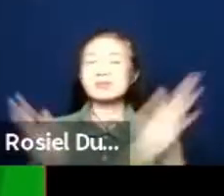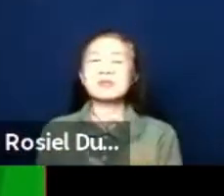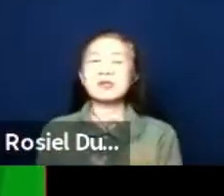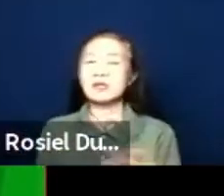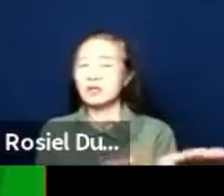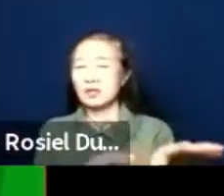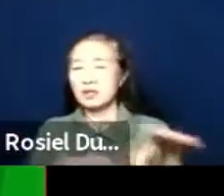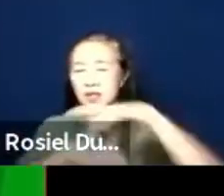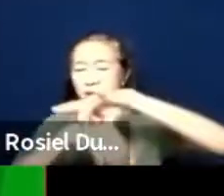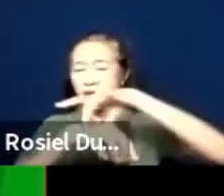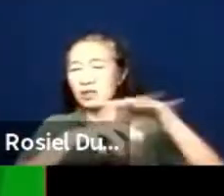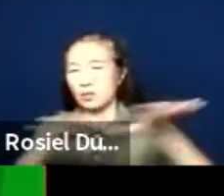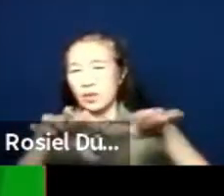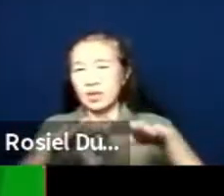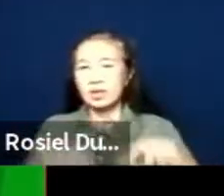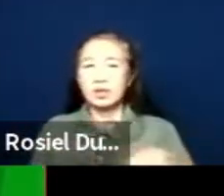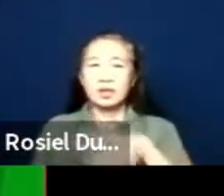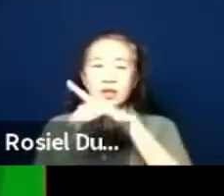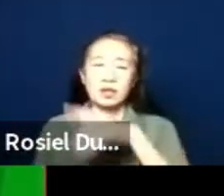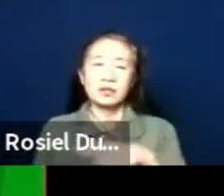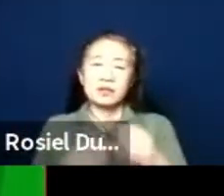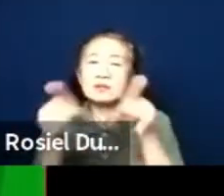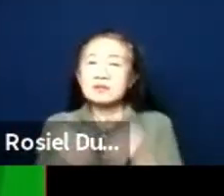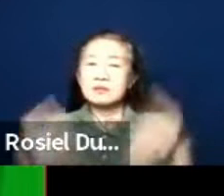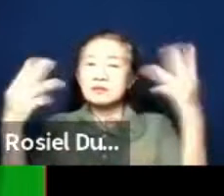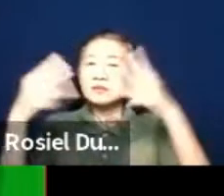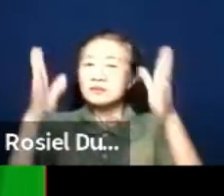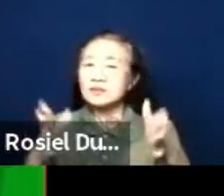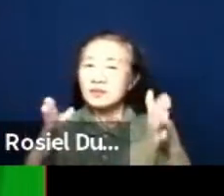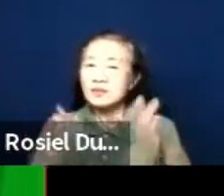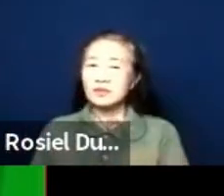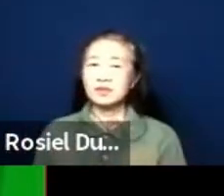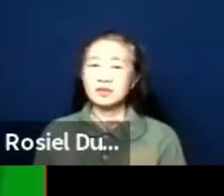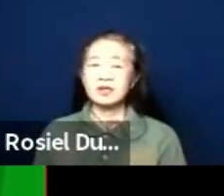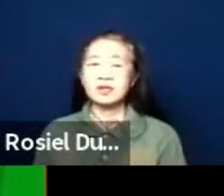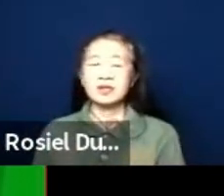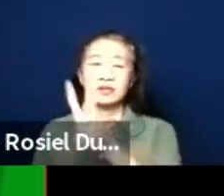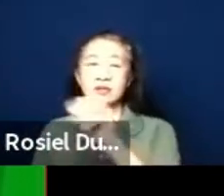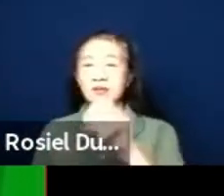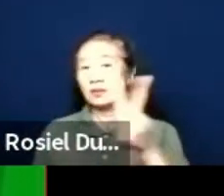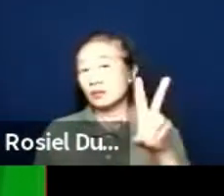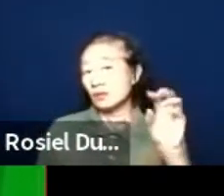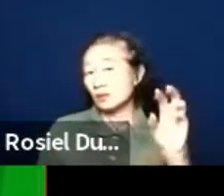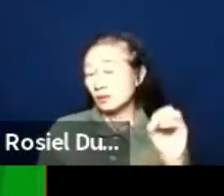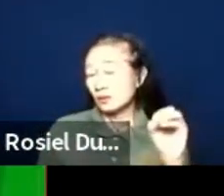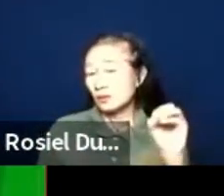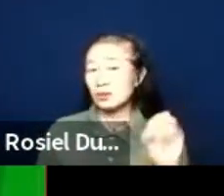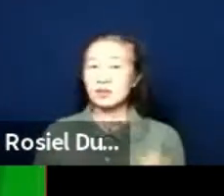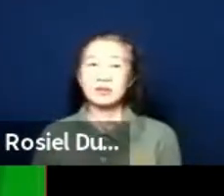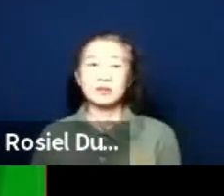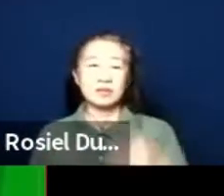complex emergencies due to armed conflict. In 2020, the Philippines ranked at